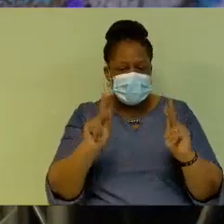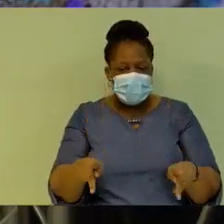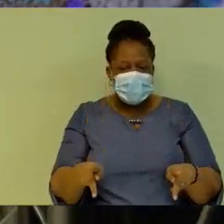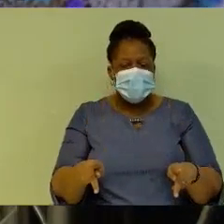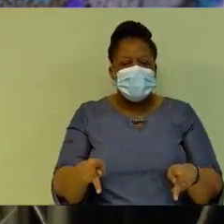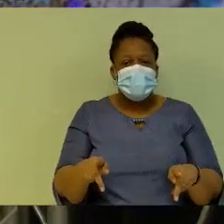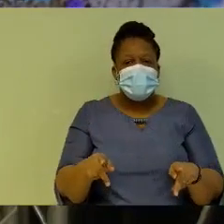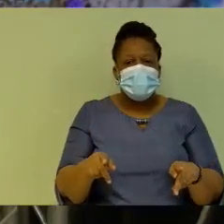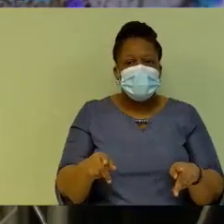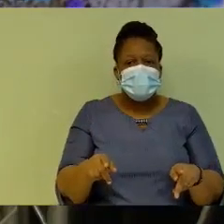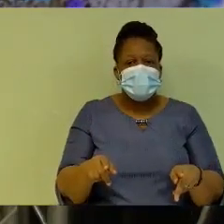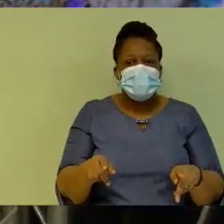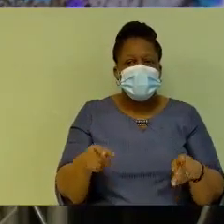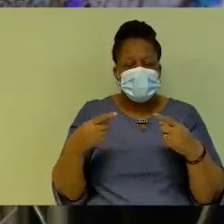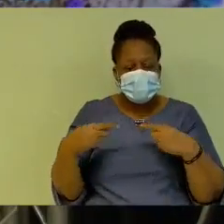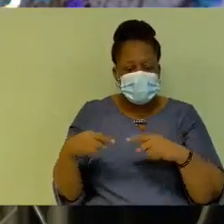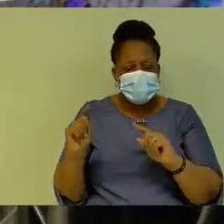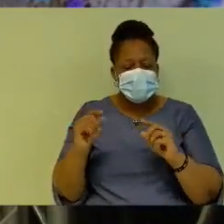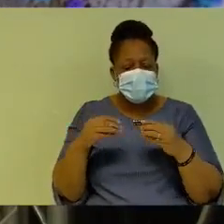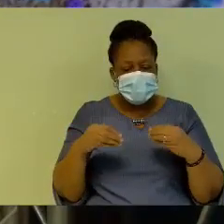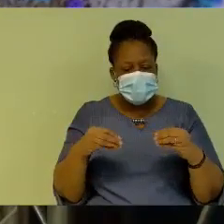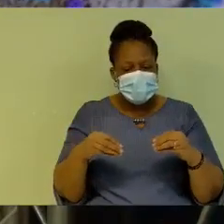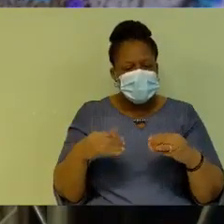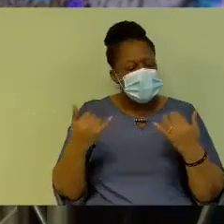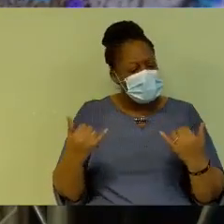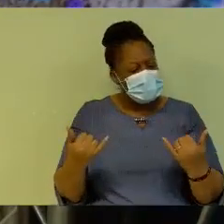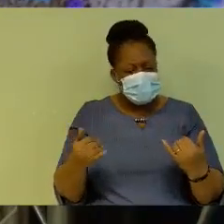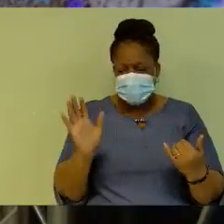nobody under the age of 16. Since then,